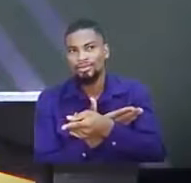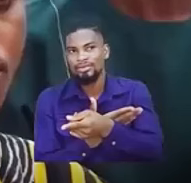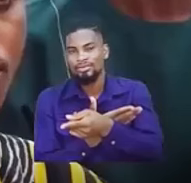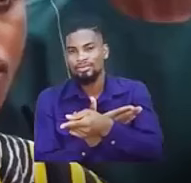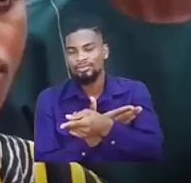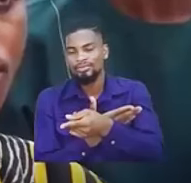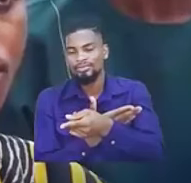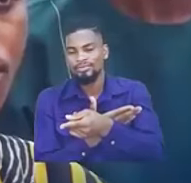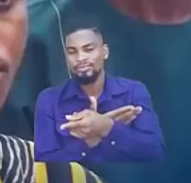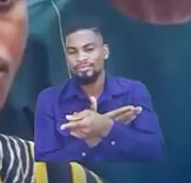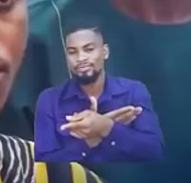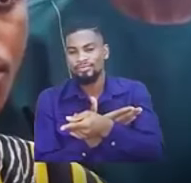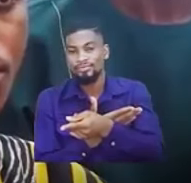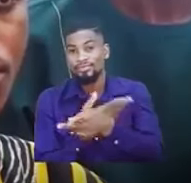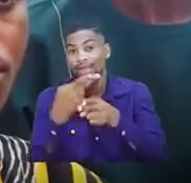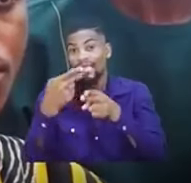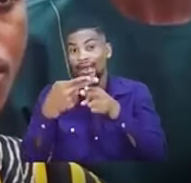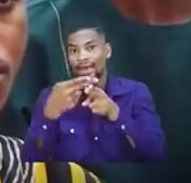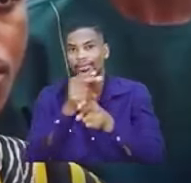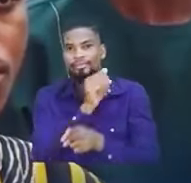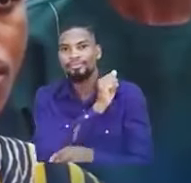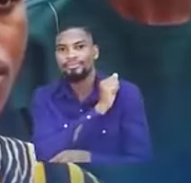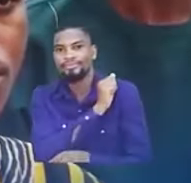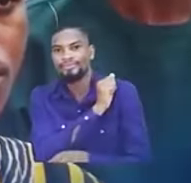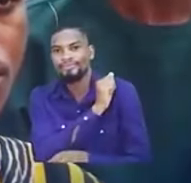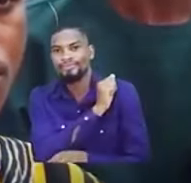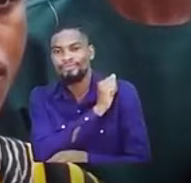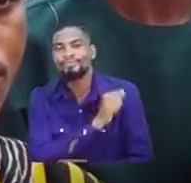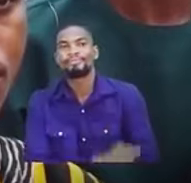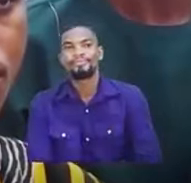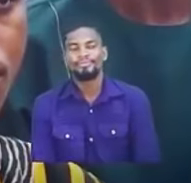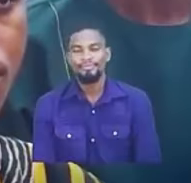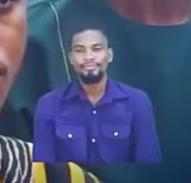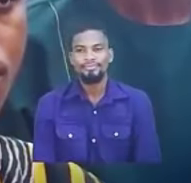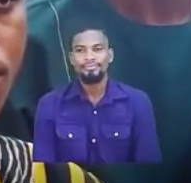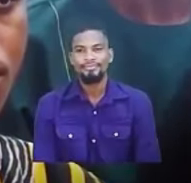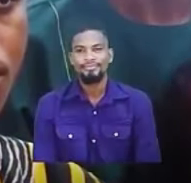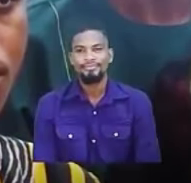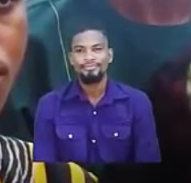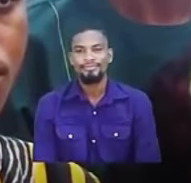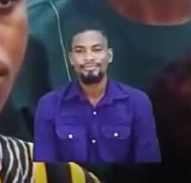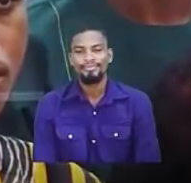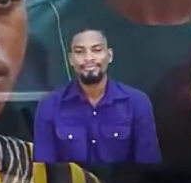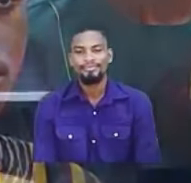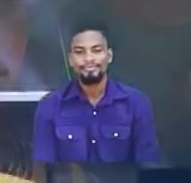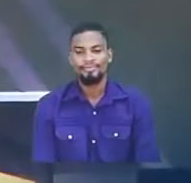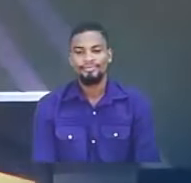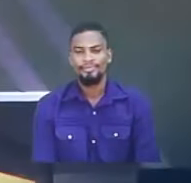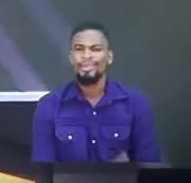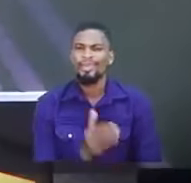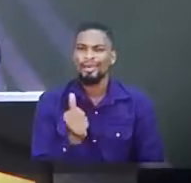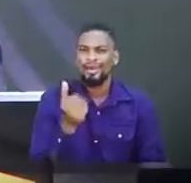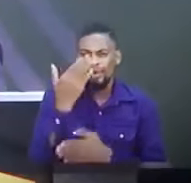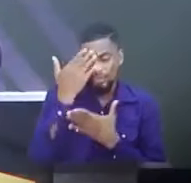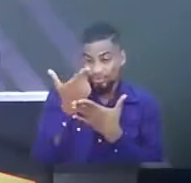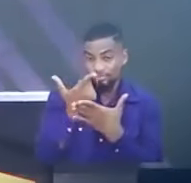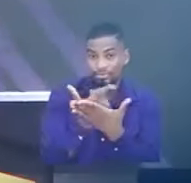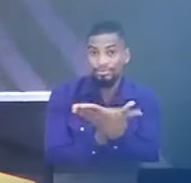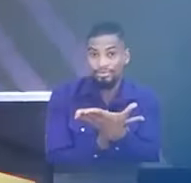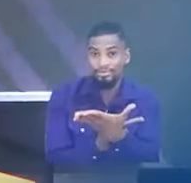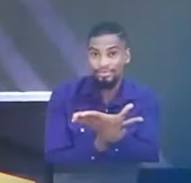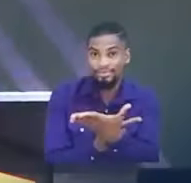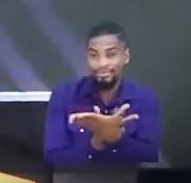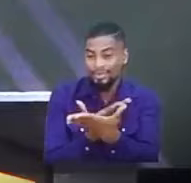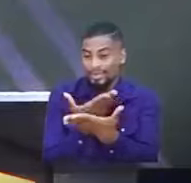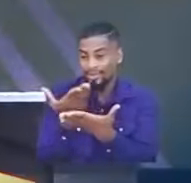throne, Amnon. We will take some lessons from what really happened in David's family, especially